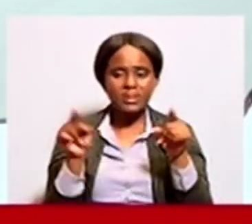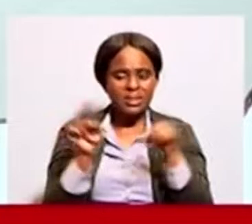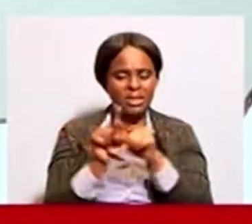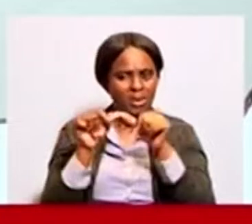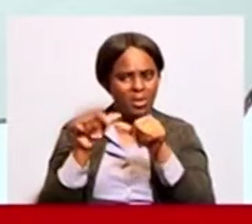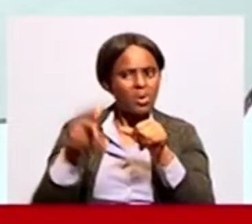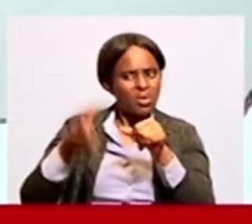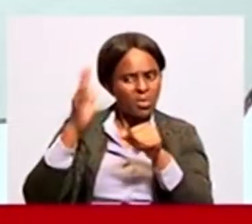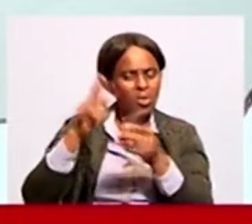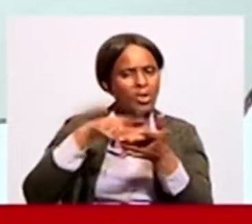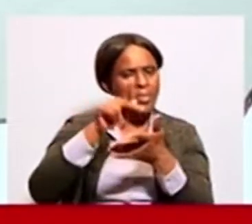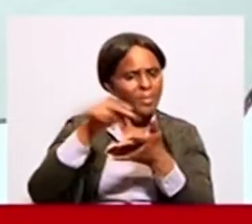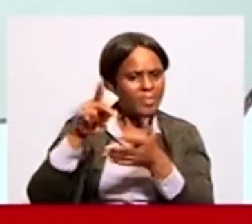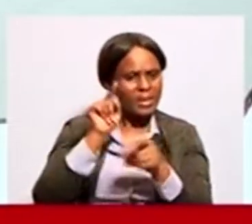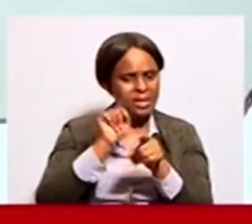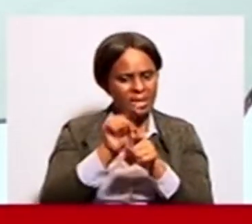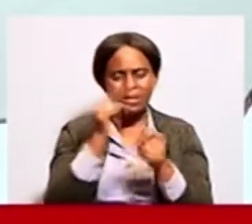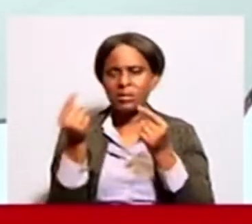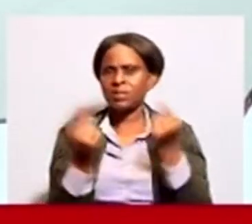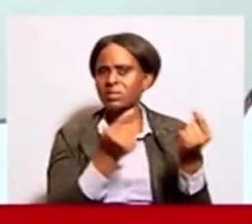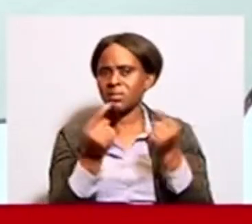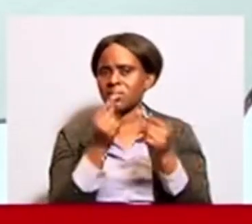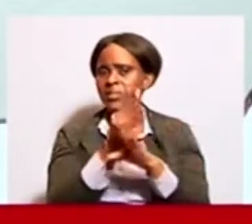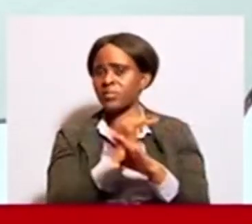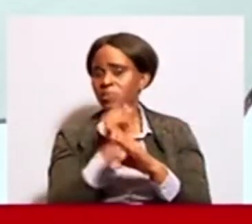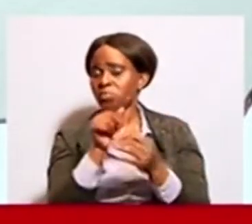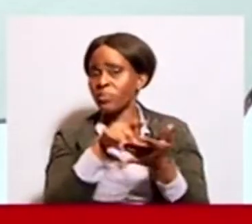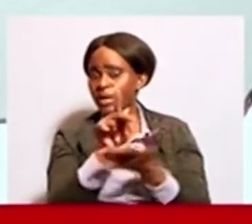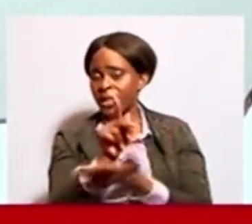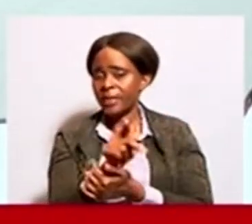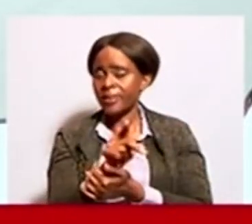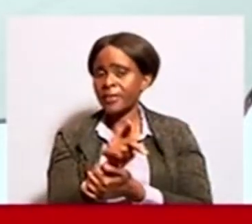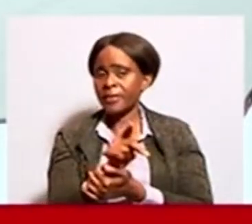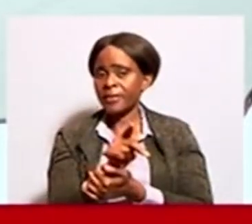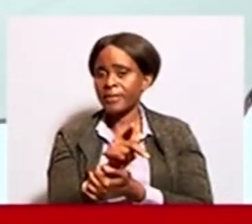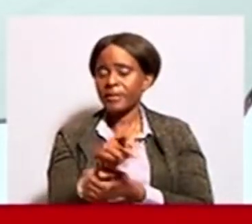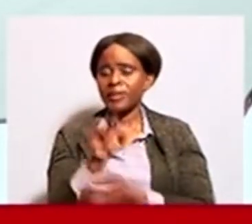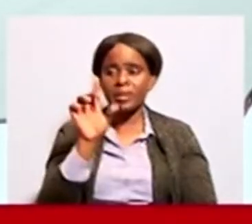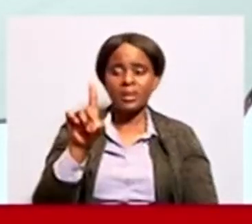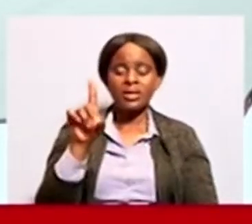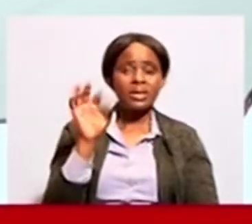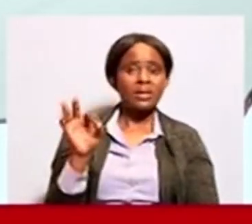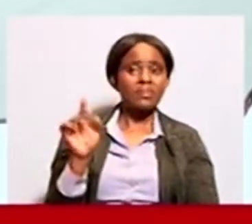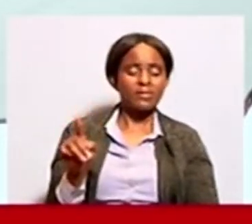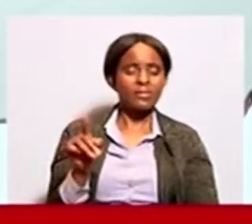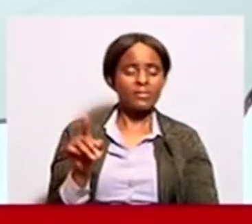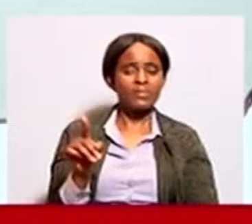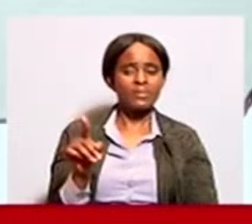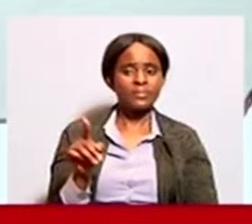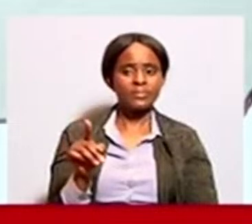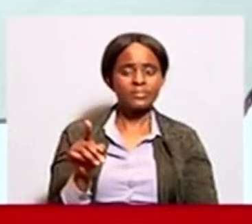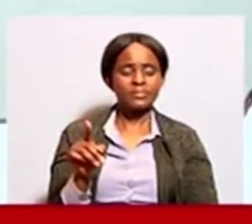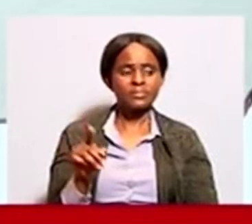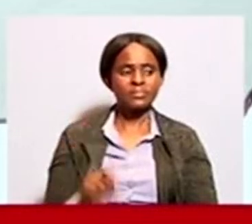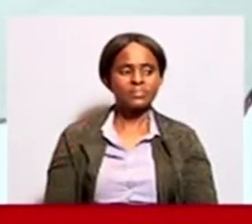pay. The ideal situation, before you pay, DF, internal audit. What is the internal audit?